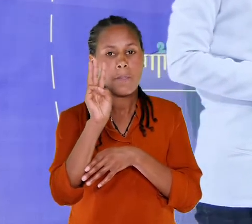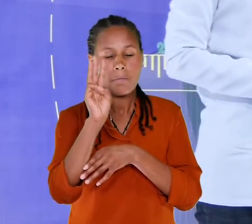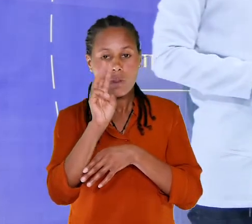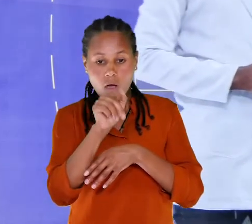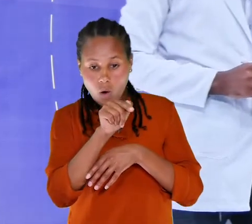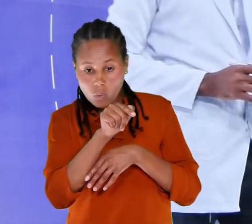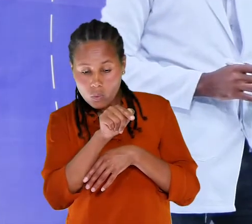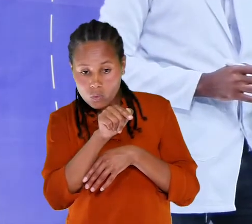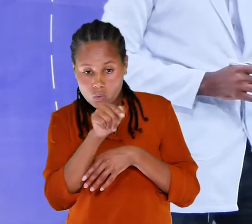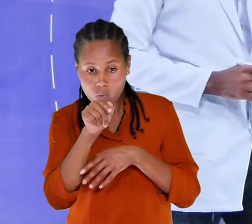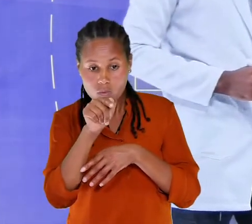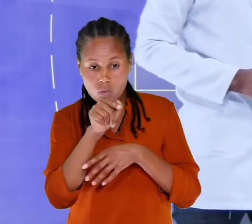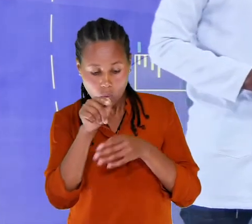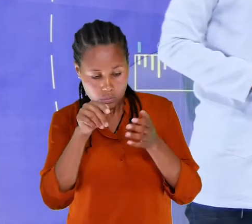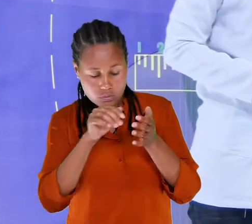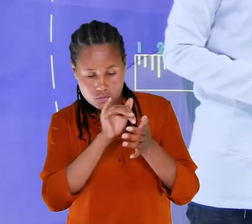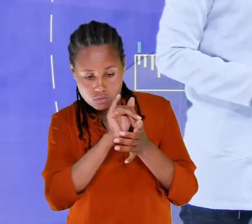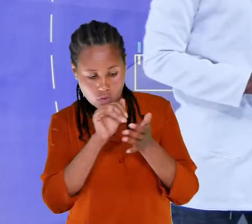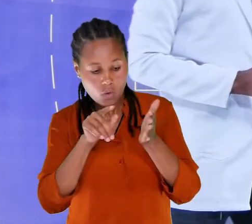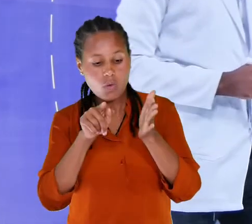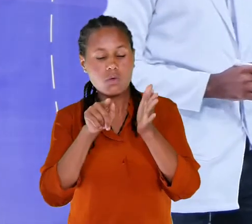According to this example,